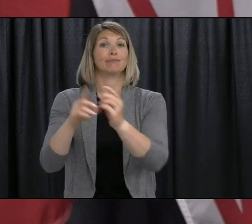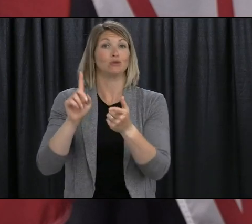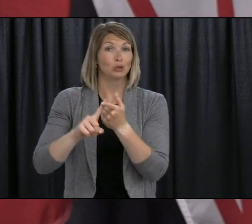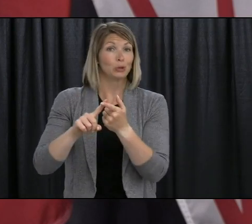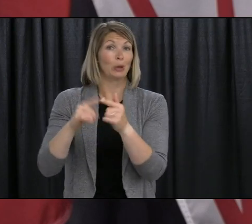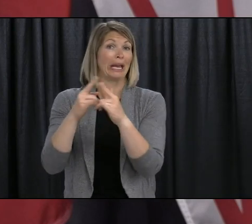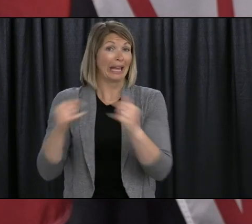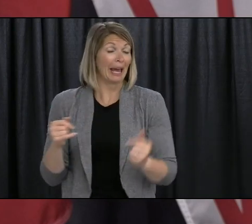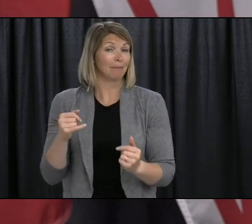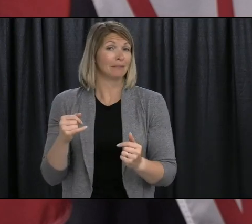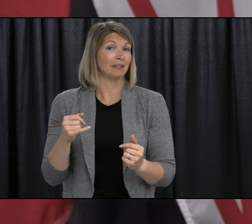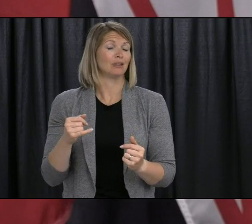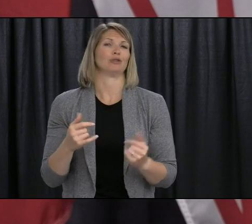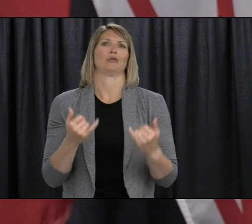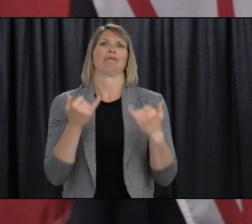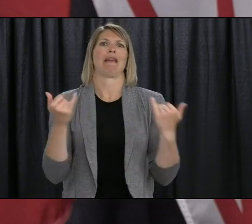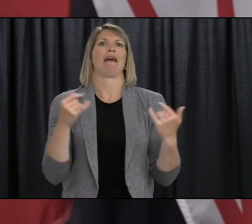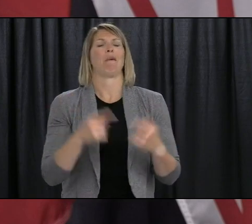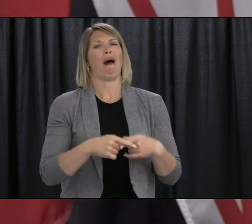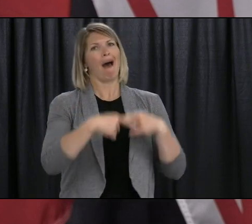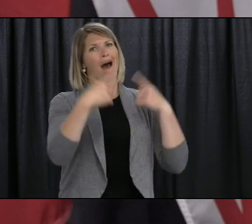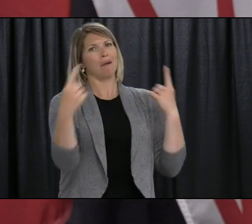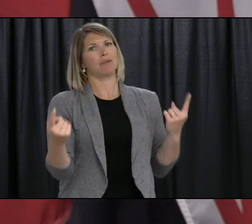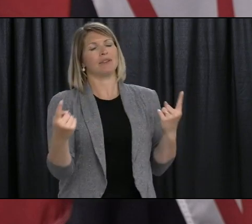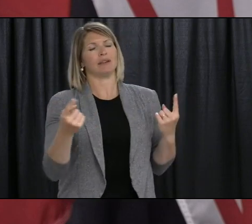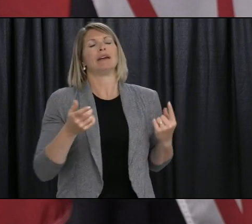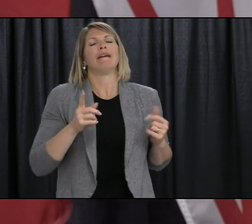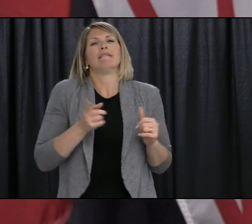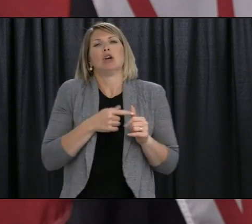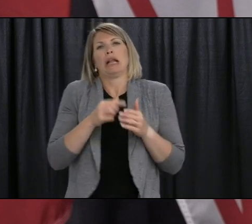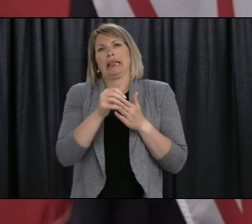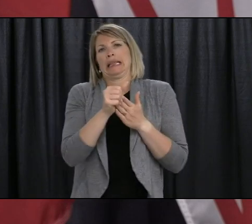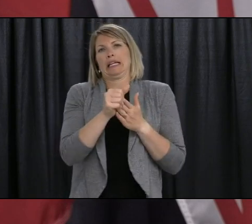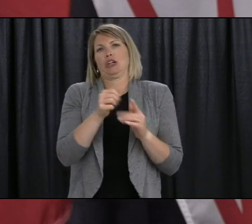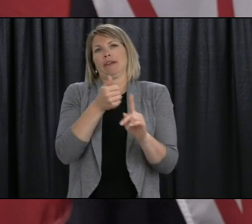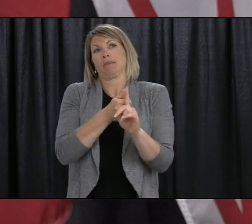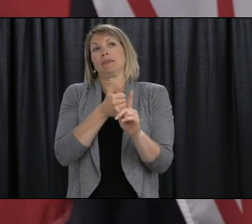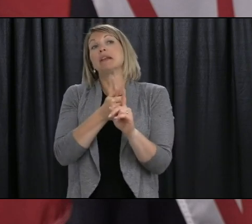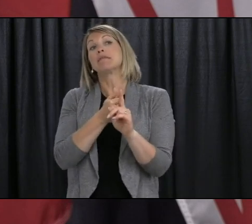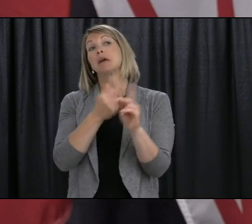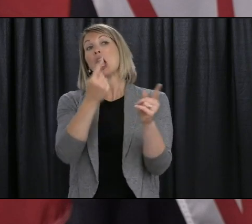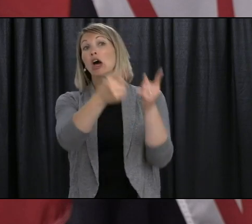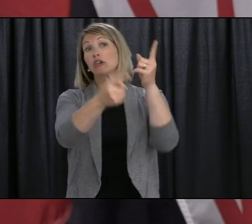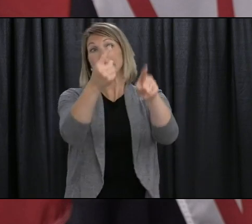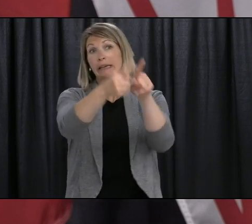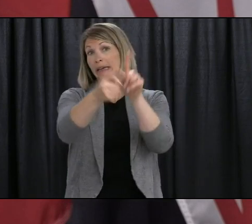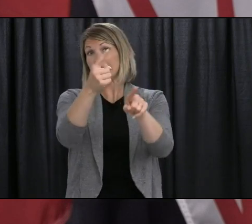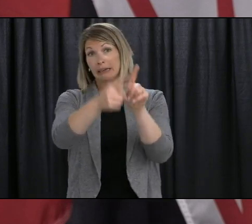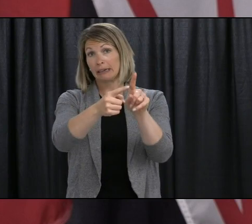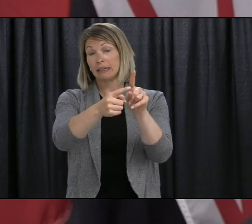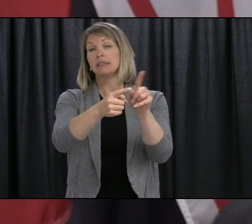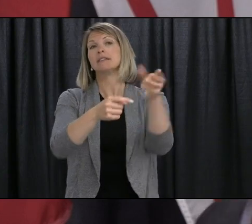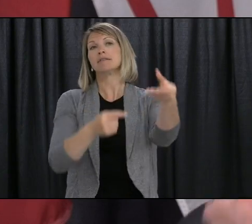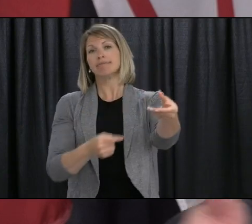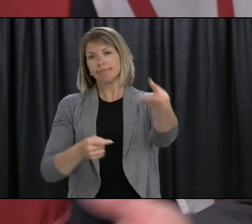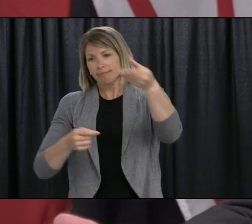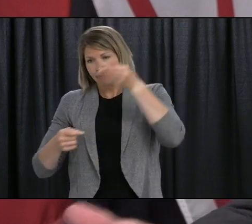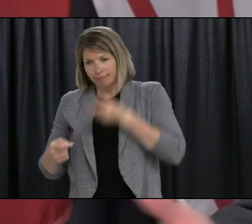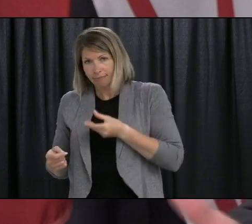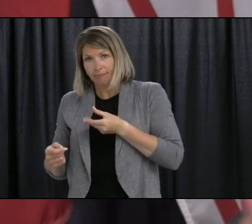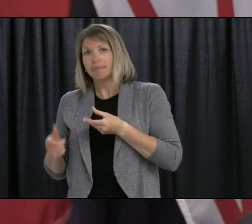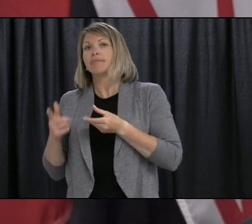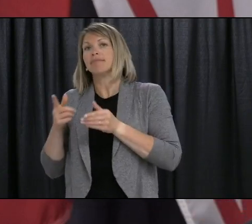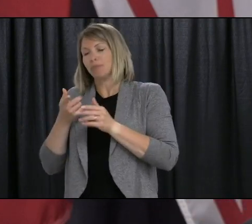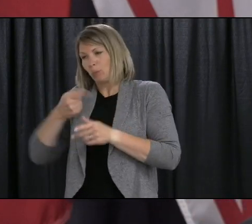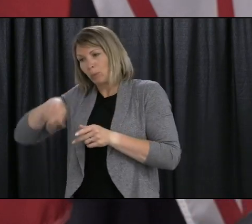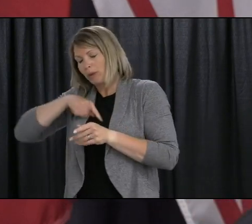make sure that you get the community leaders themselves in a position that they're willing to accept and agree to what those changes would be. Right now, they're